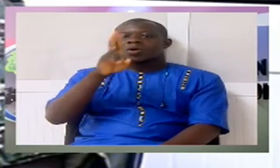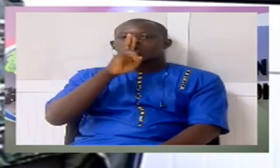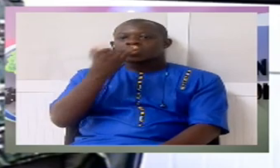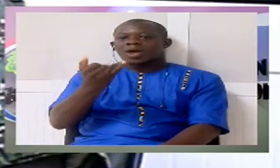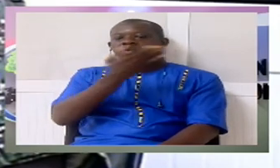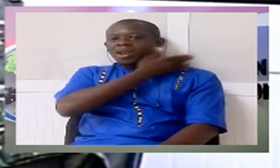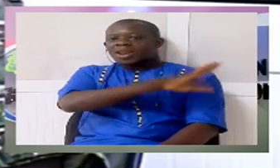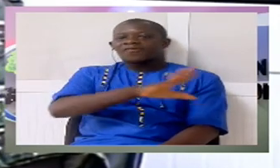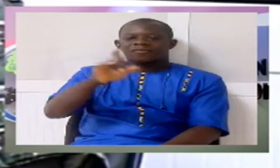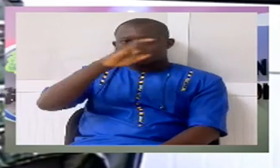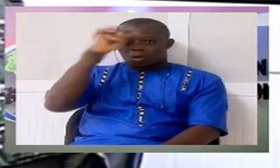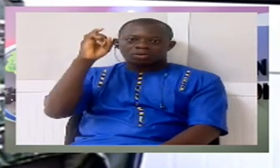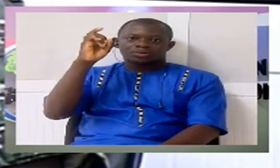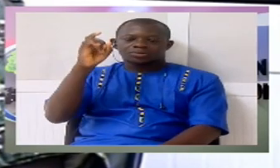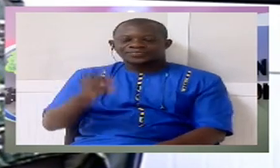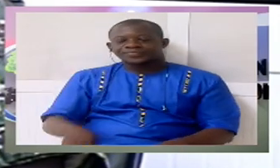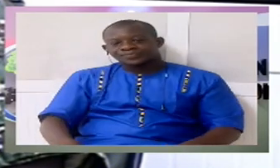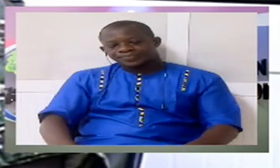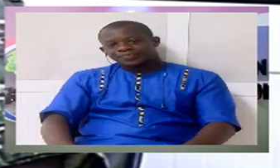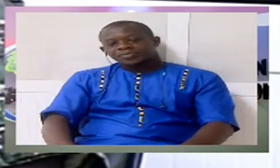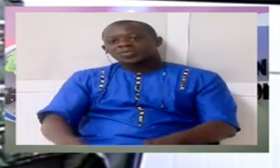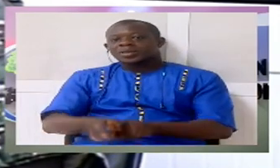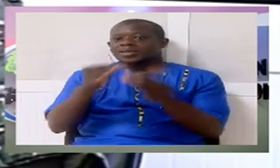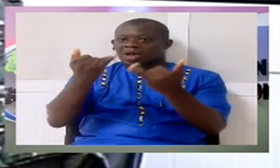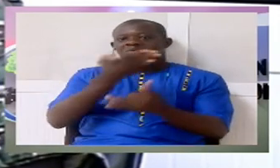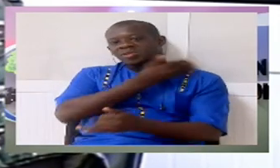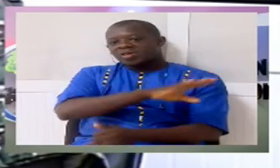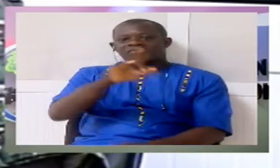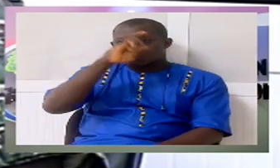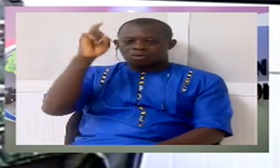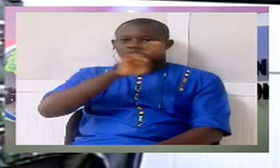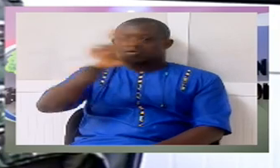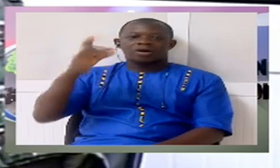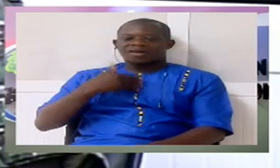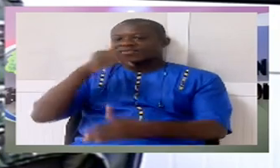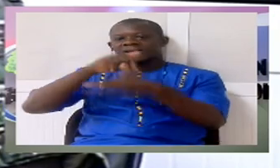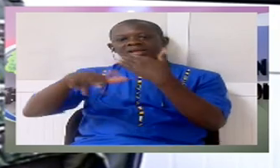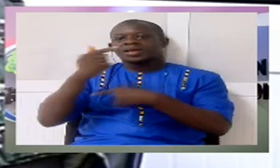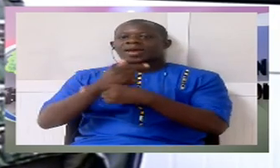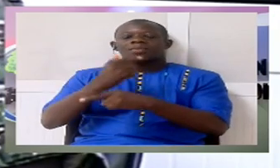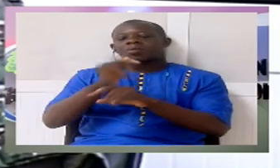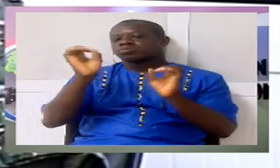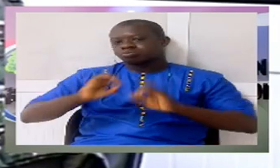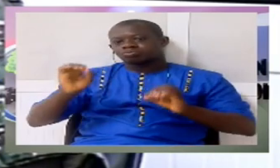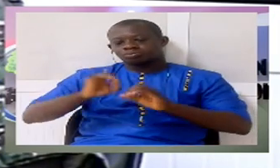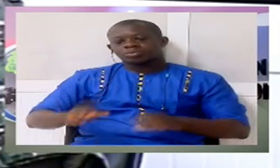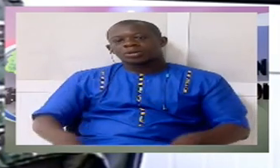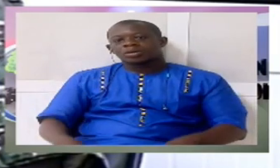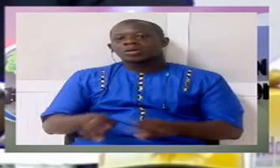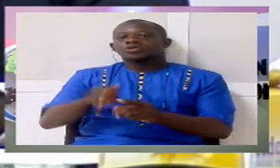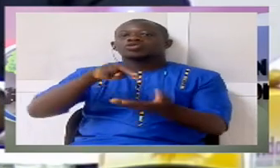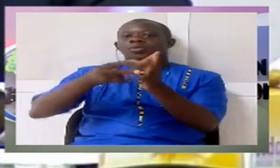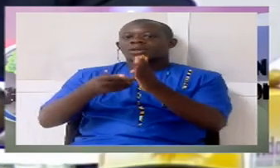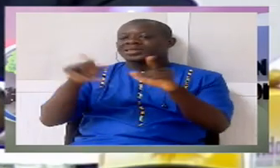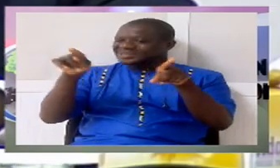Lieutenant Balde. Balde. But he go bayna li ne go fi. Not working now. He's left the army now. So you were in